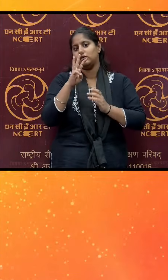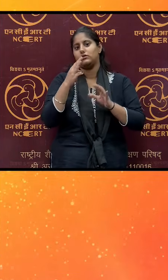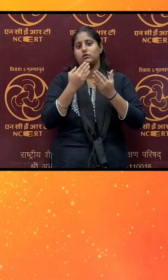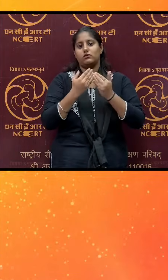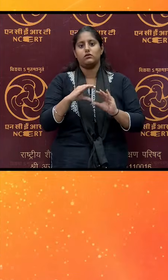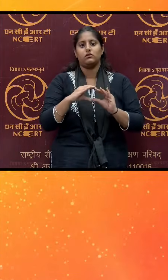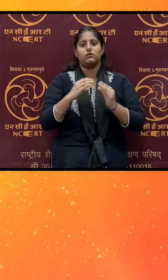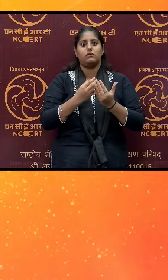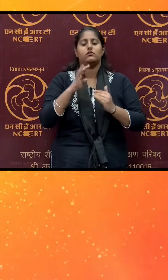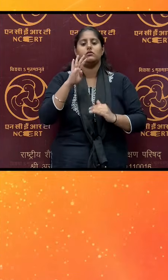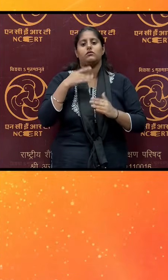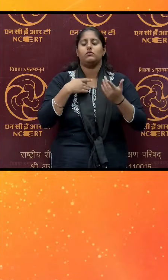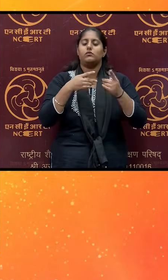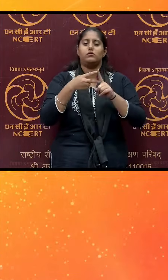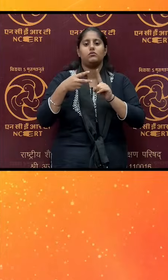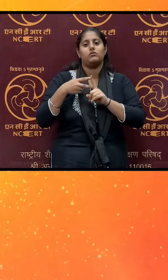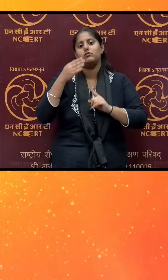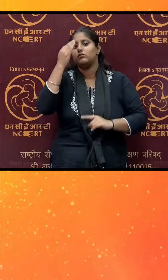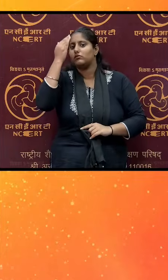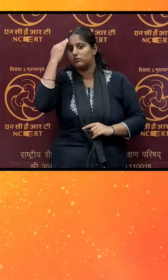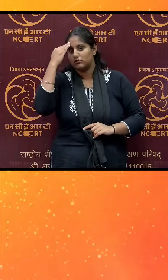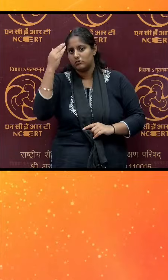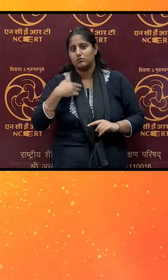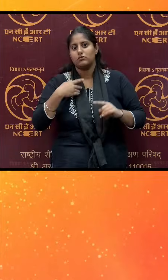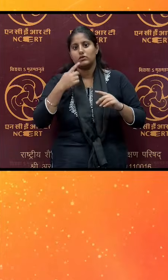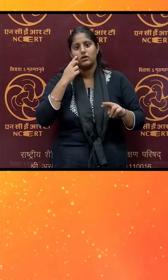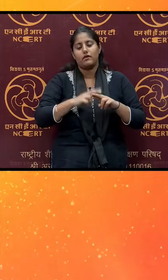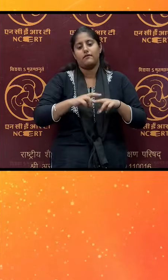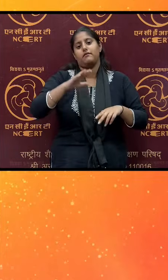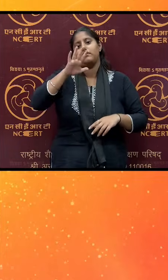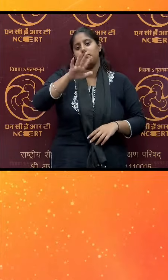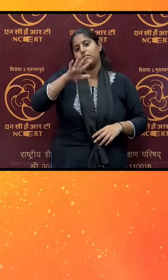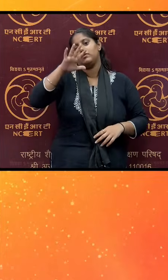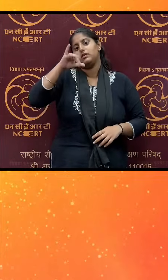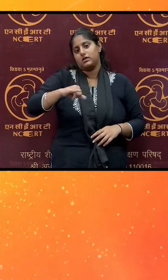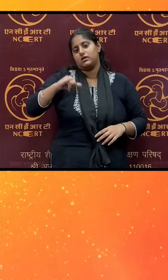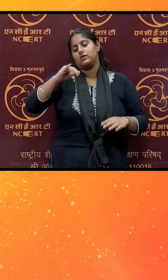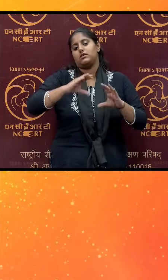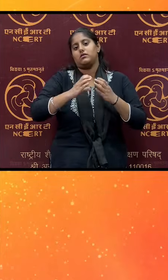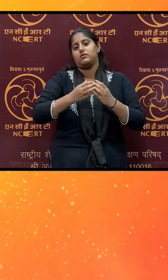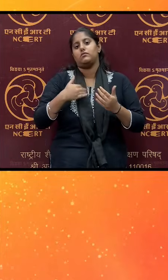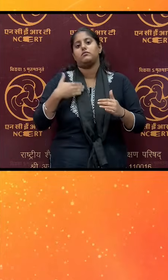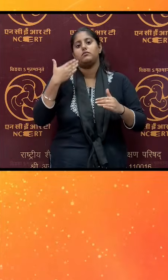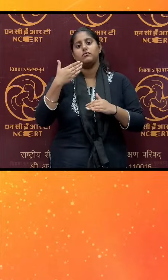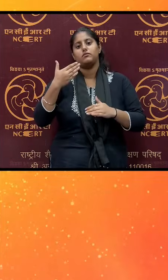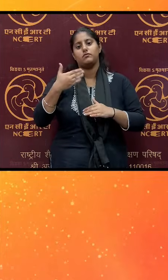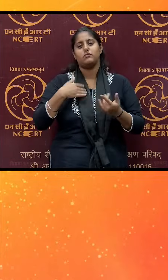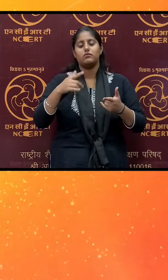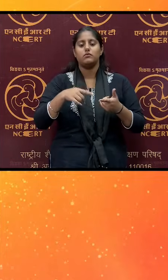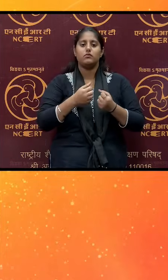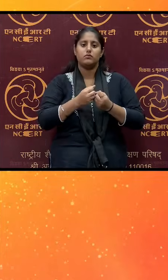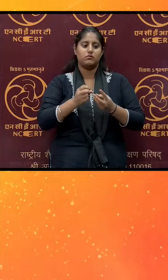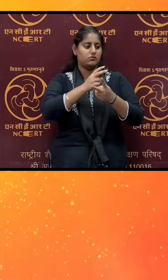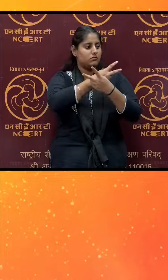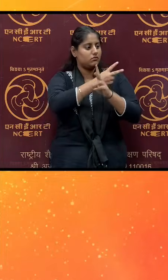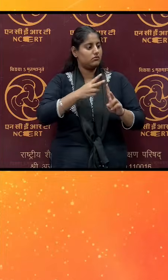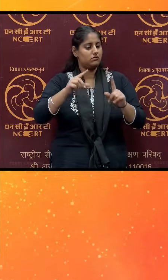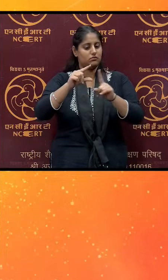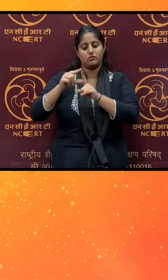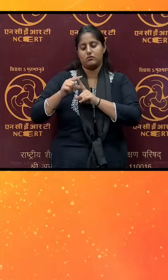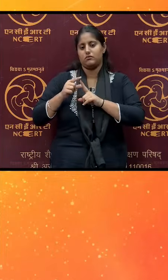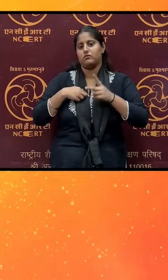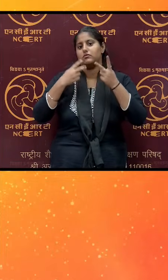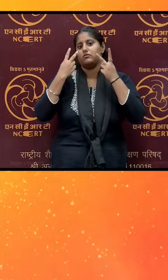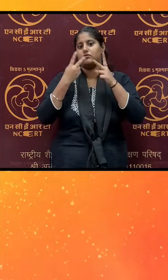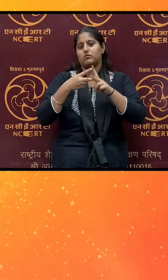Students come to know about the triangles. Then they come to know in their 5th and 6th class about the various types of triangles. And out of